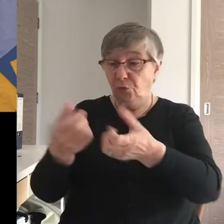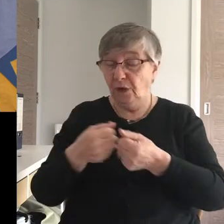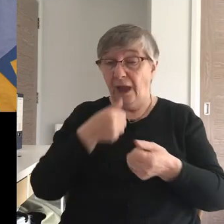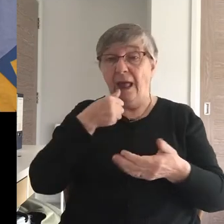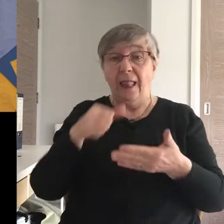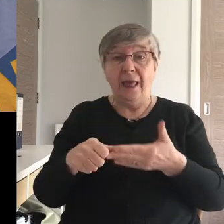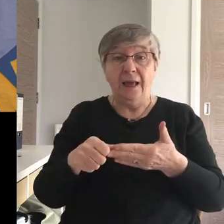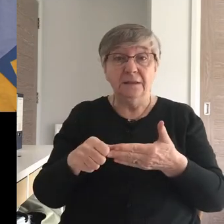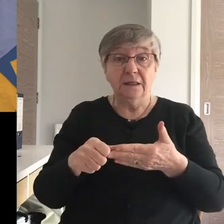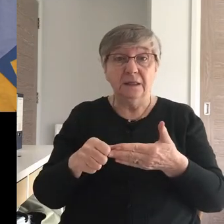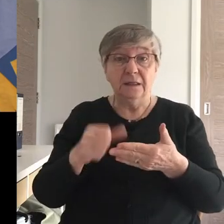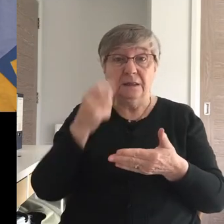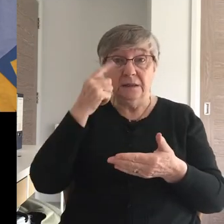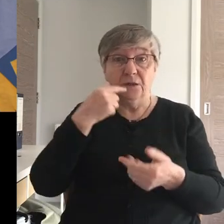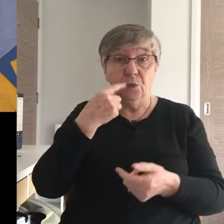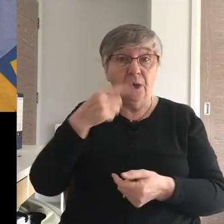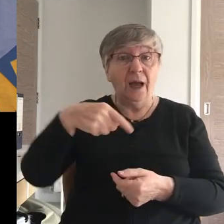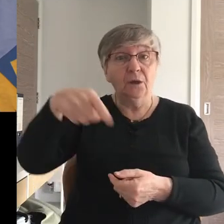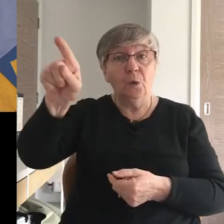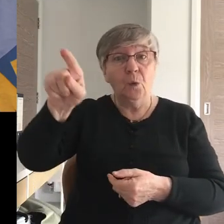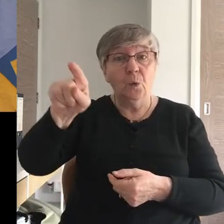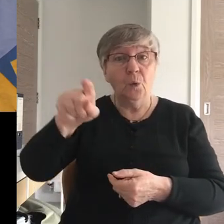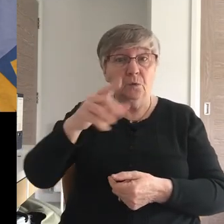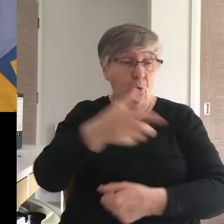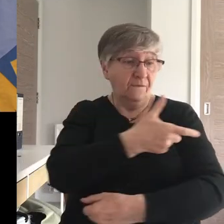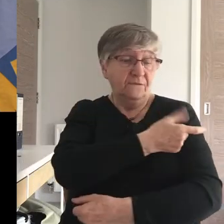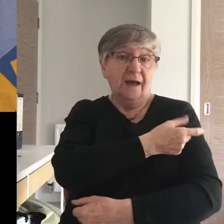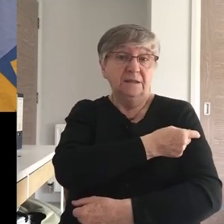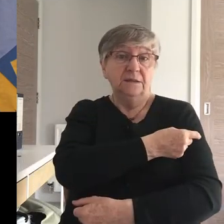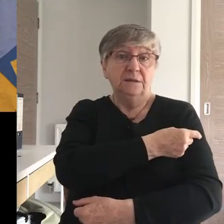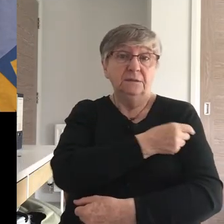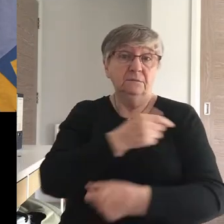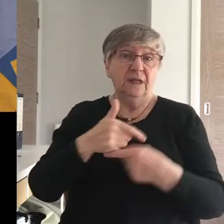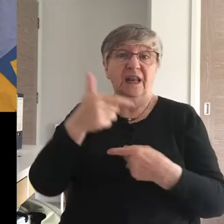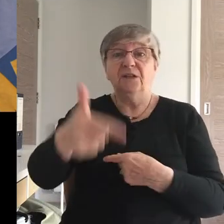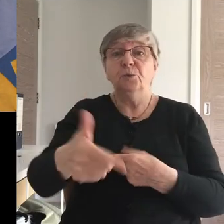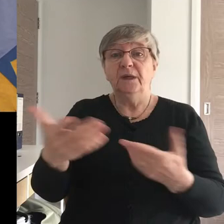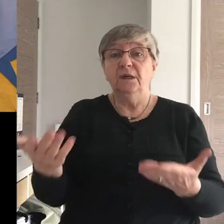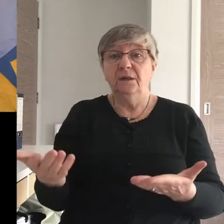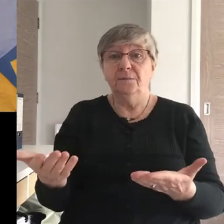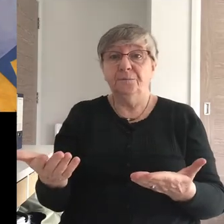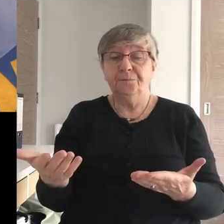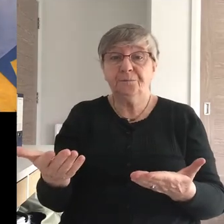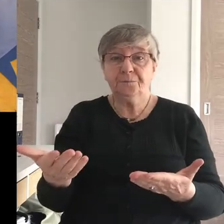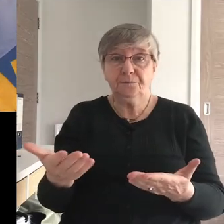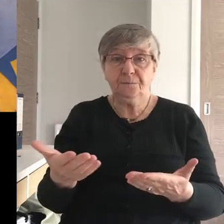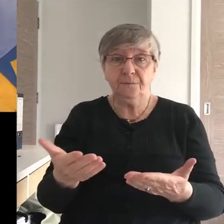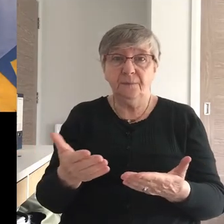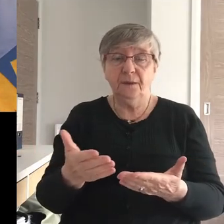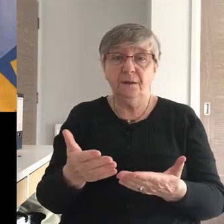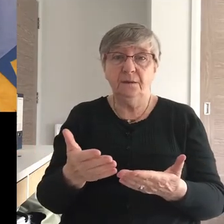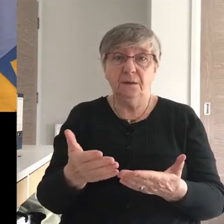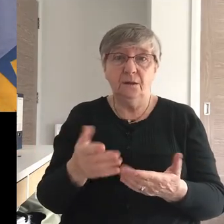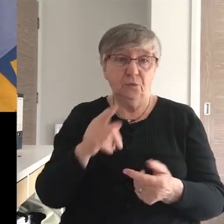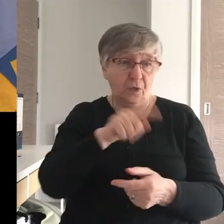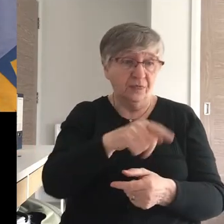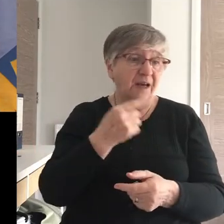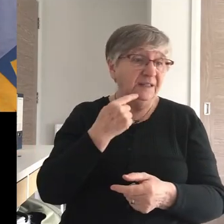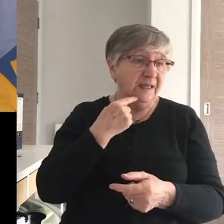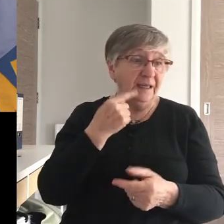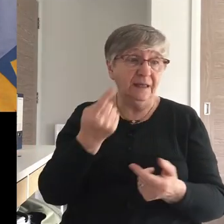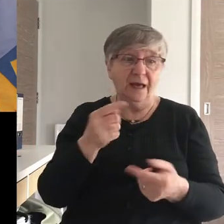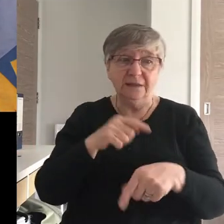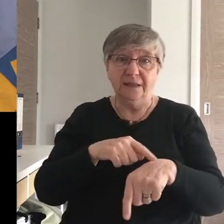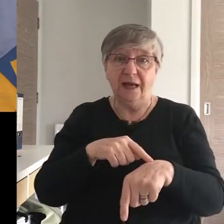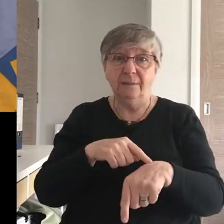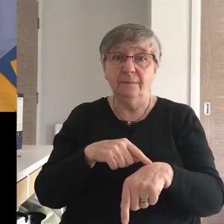saying that you can go to get a vaccination against the coronavirus, you can get the vaccination on such and such a day at such